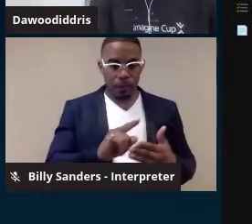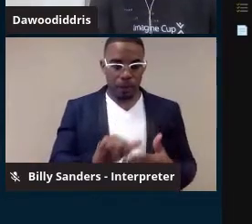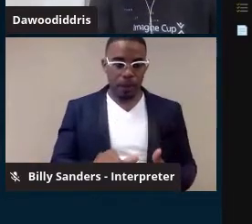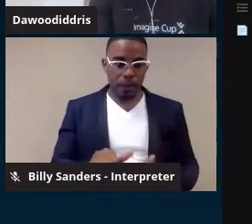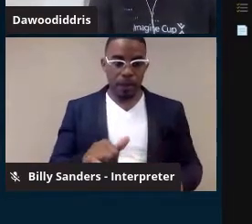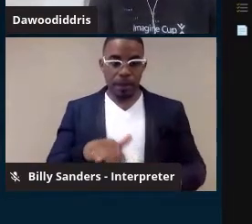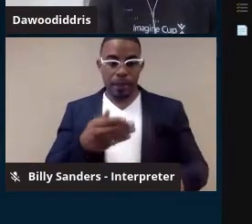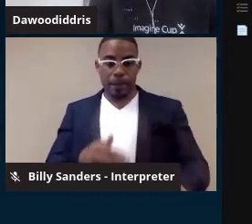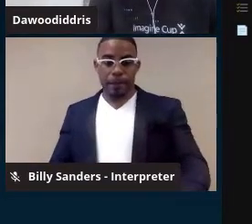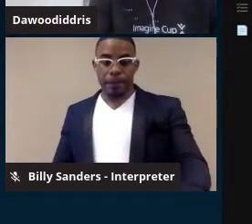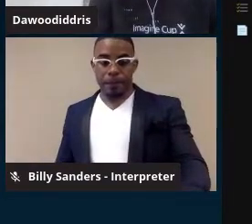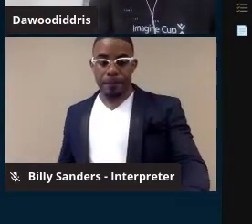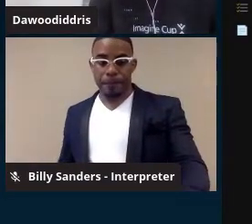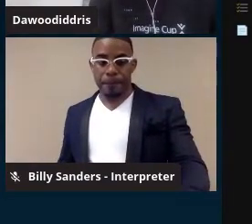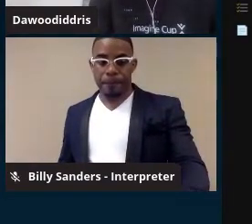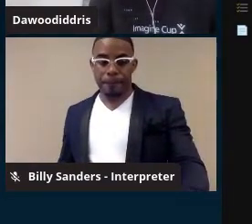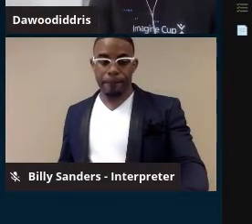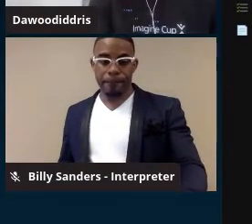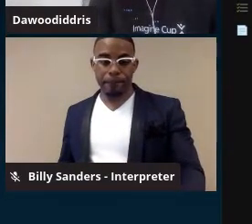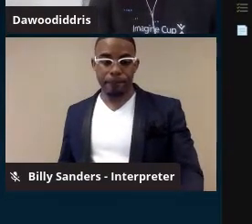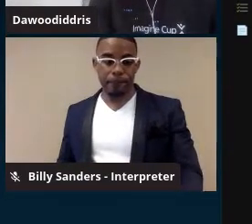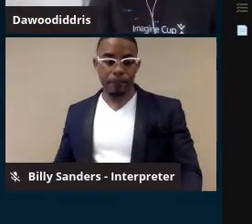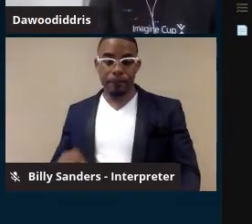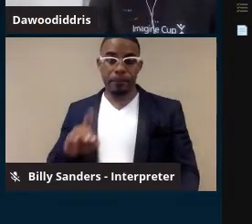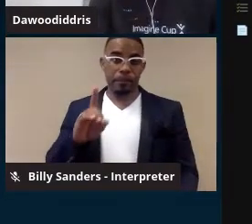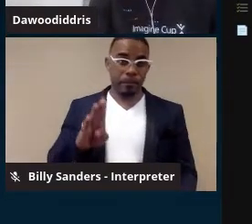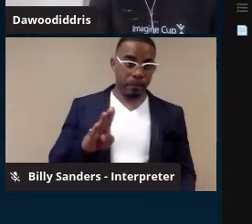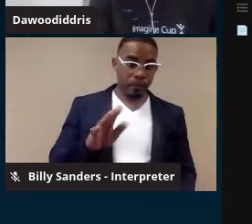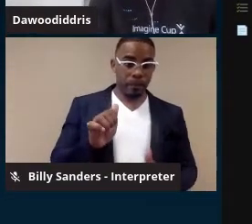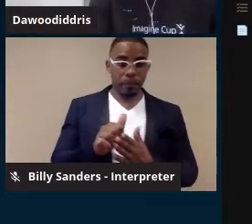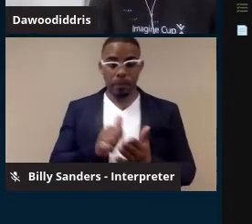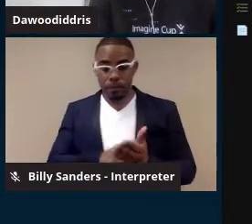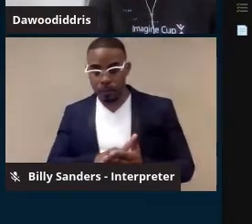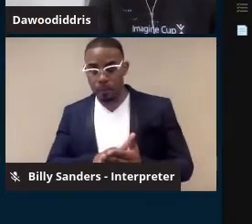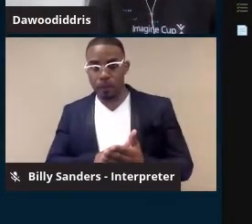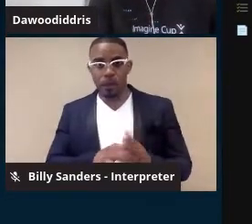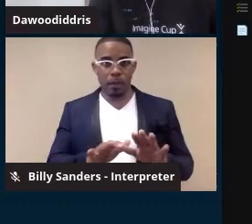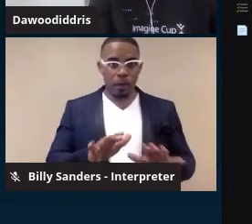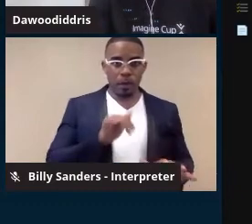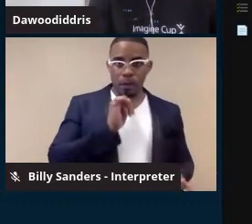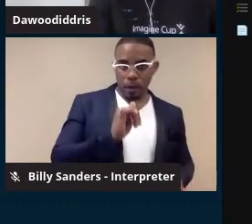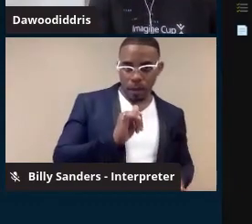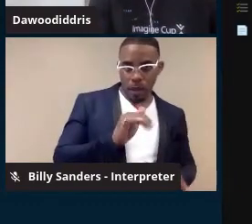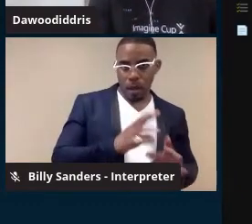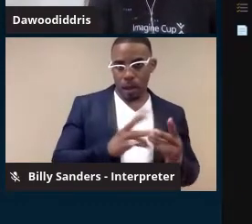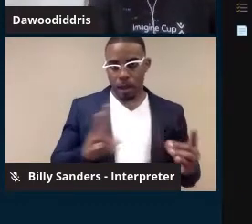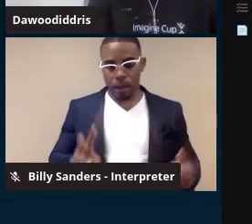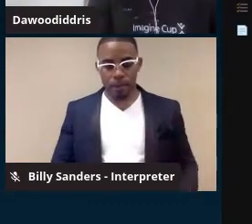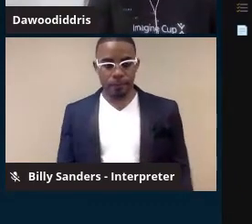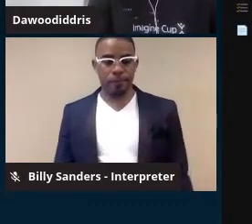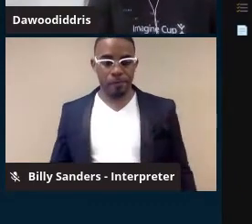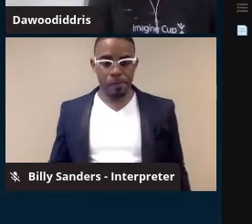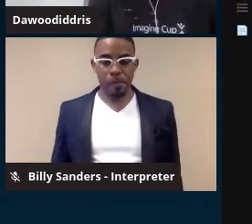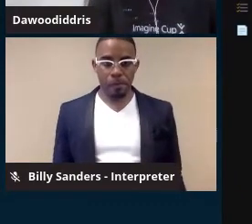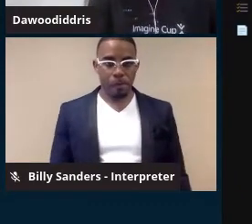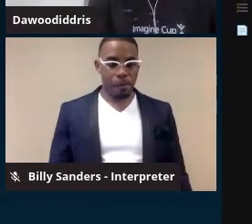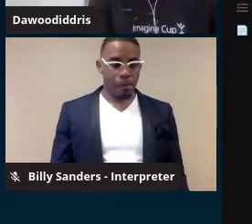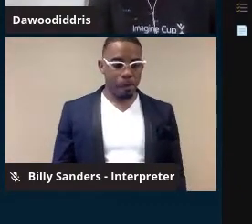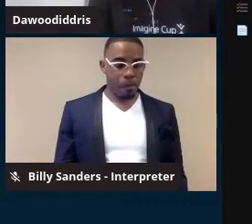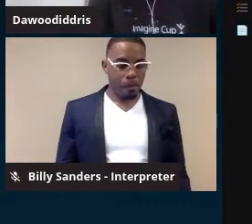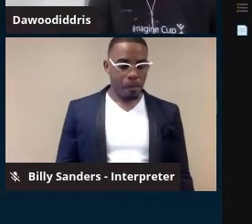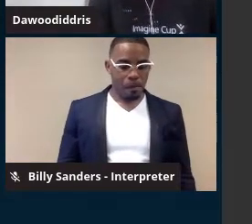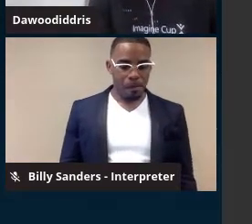in here. Okay, so database account to do is not online, no problem. Let's see